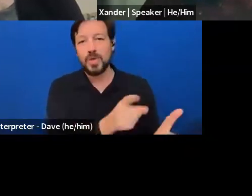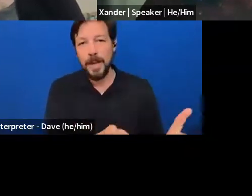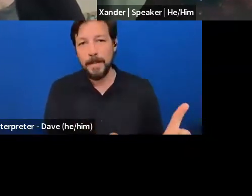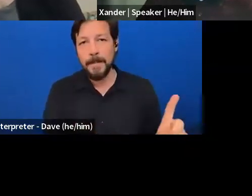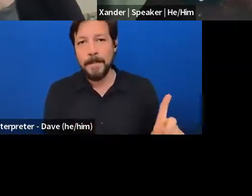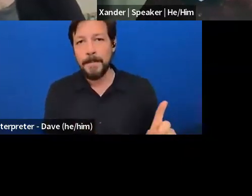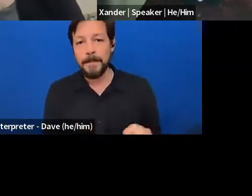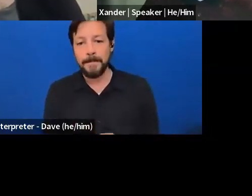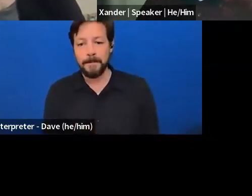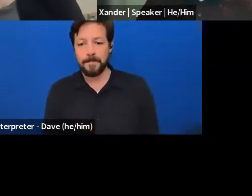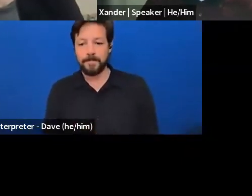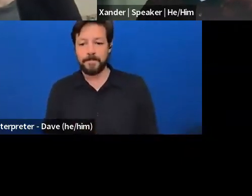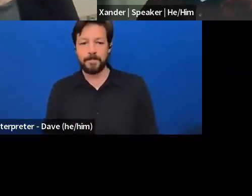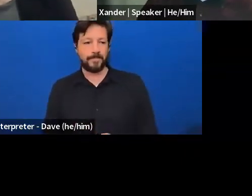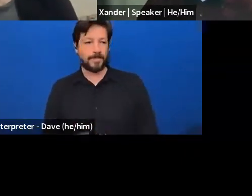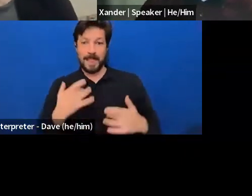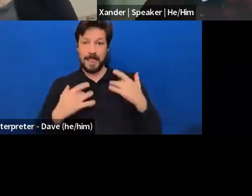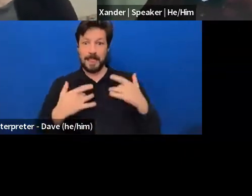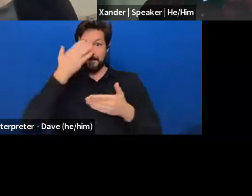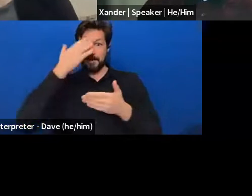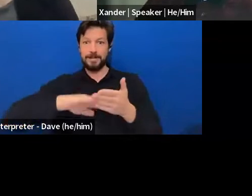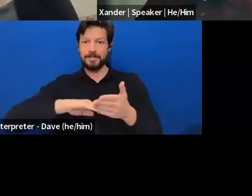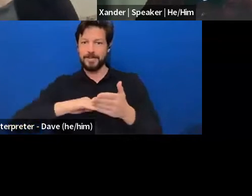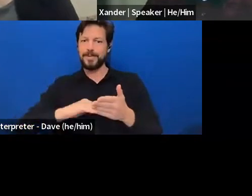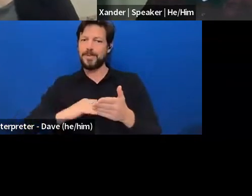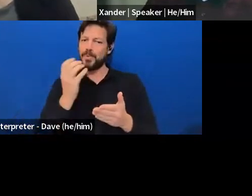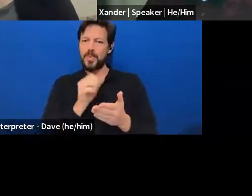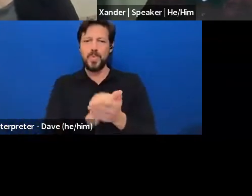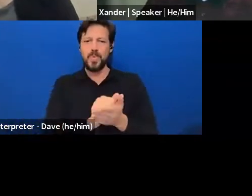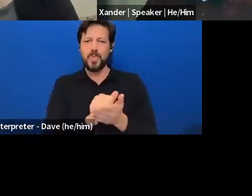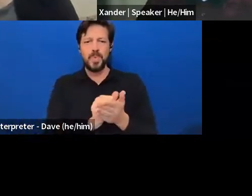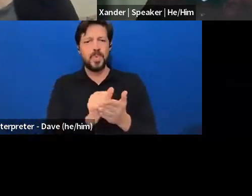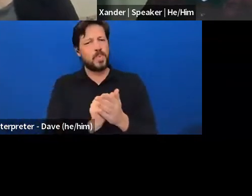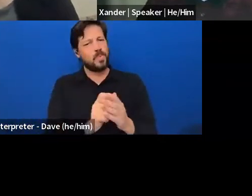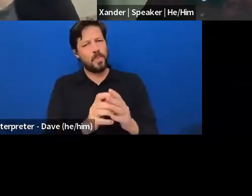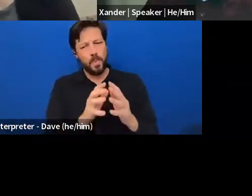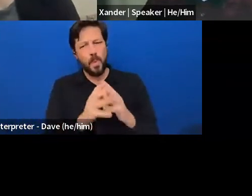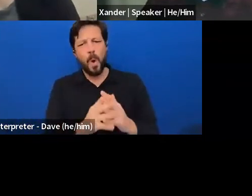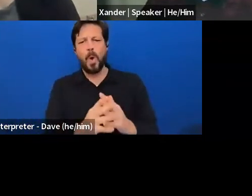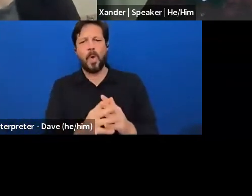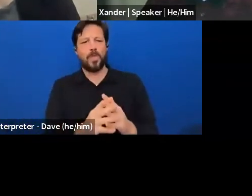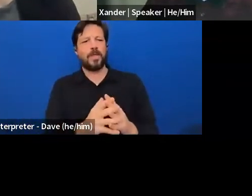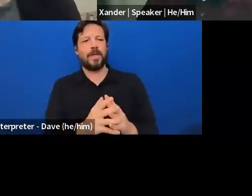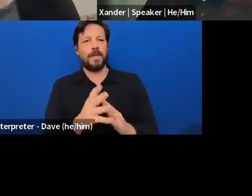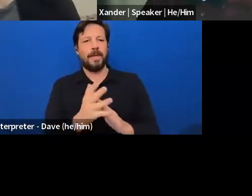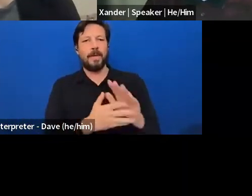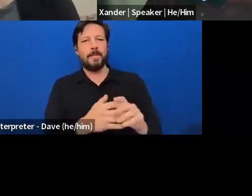obviously anything from lived experience is going to give you a unique perspective for that child.